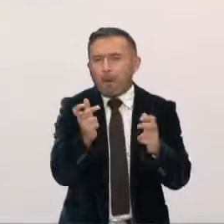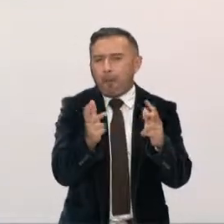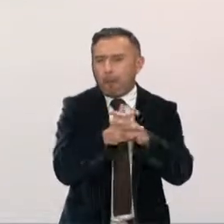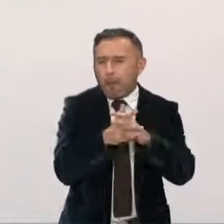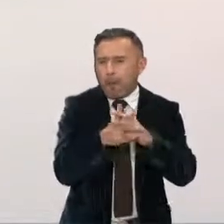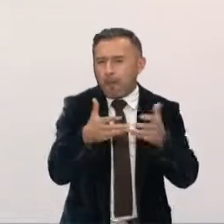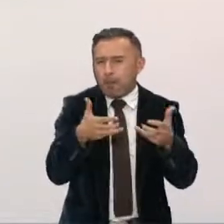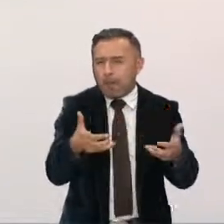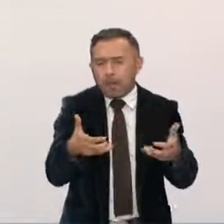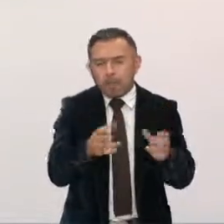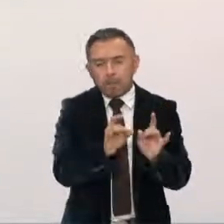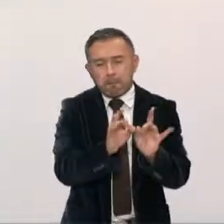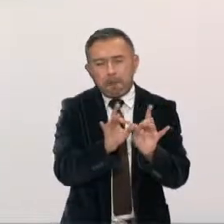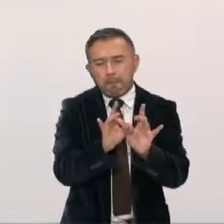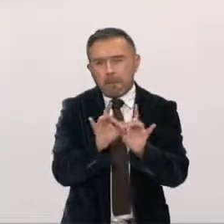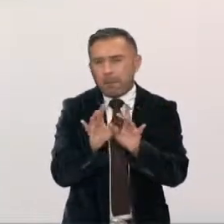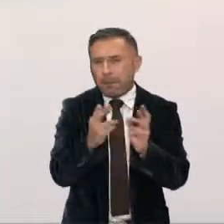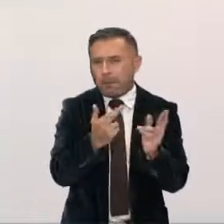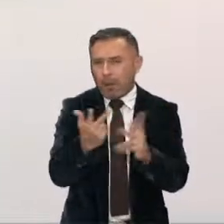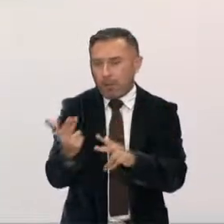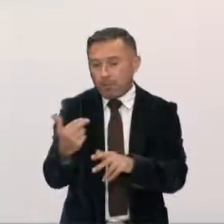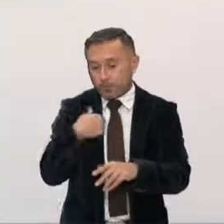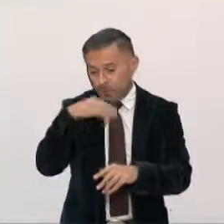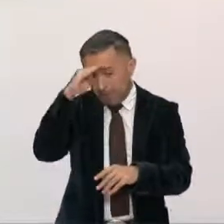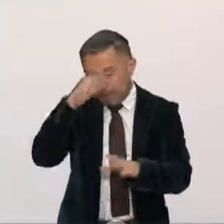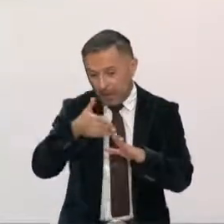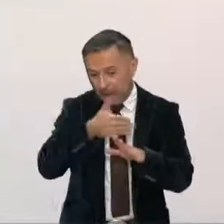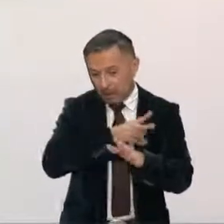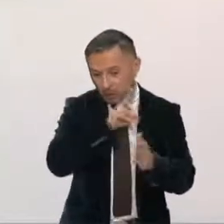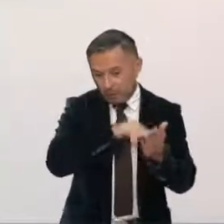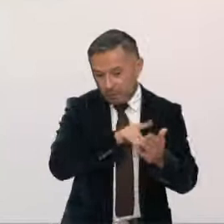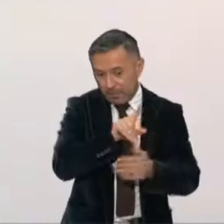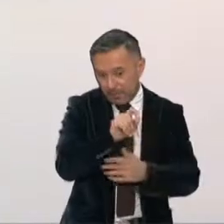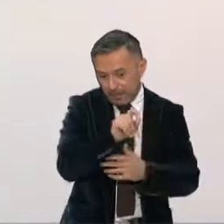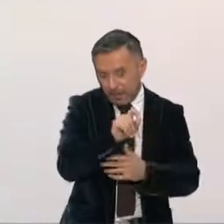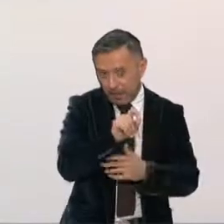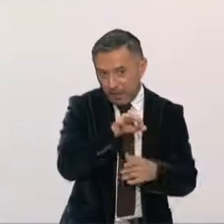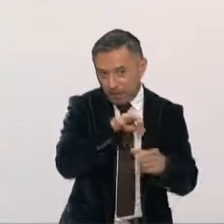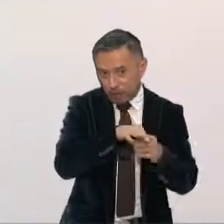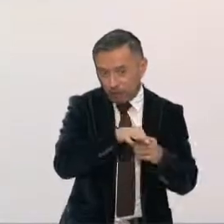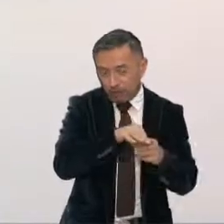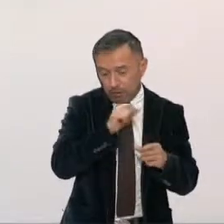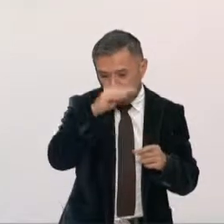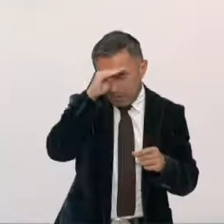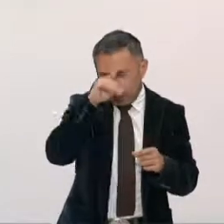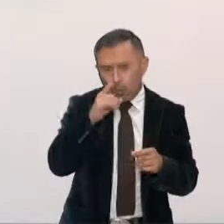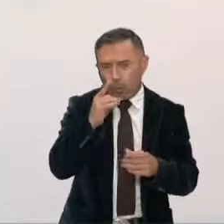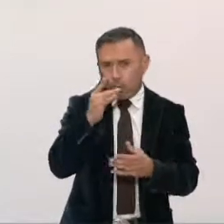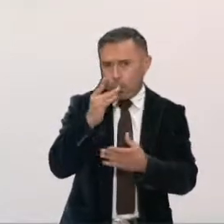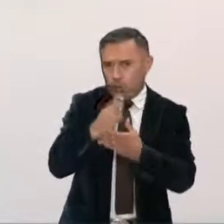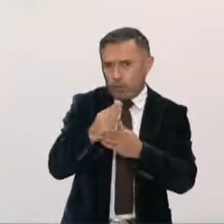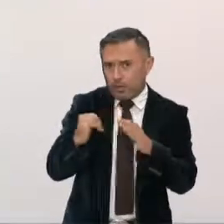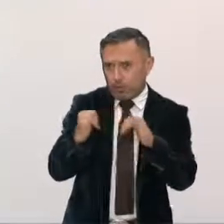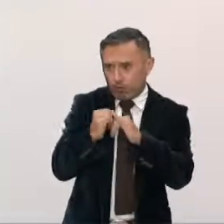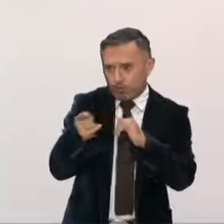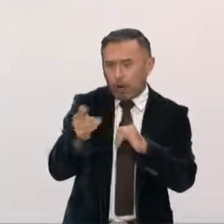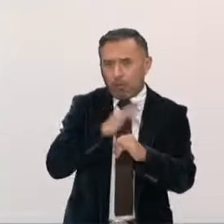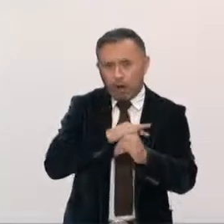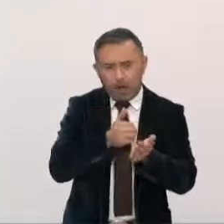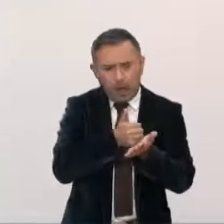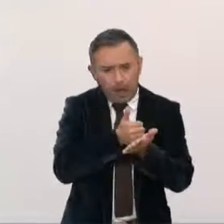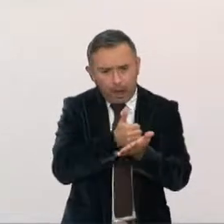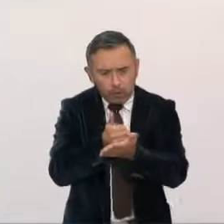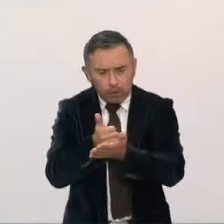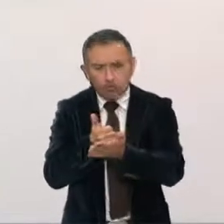we have physical violence in the streets, for example. So before the elections in 2020, the only institution that